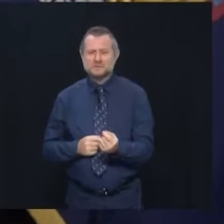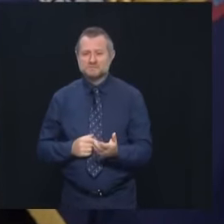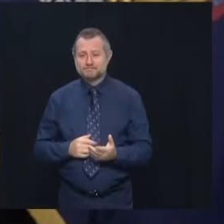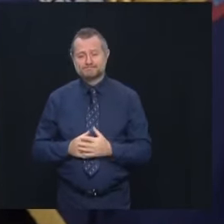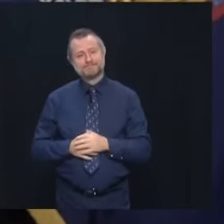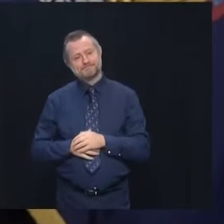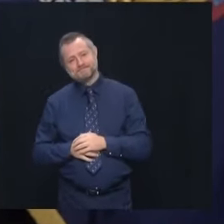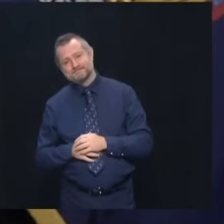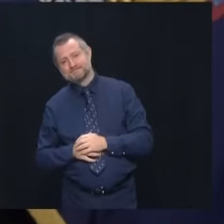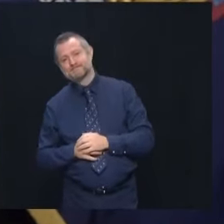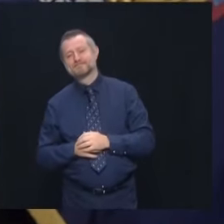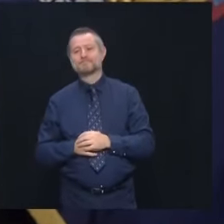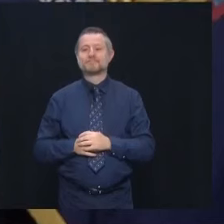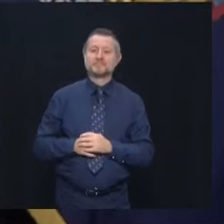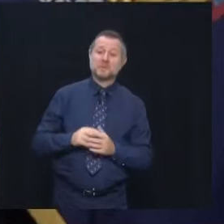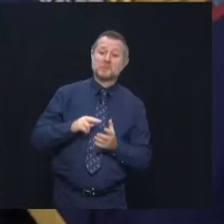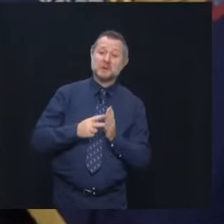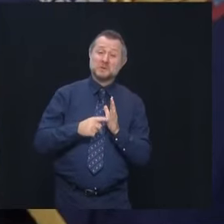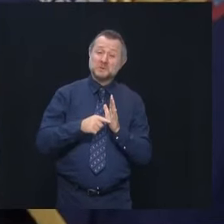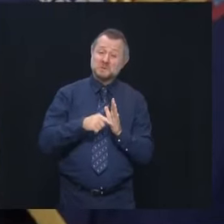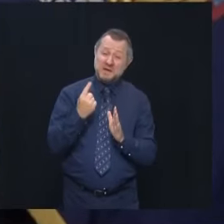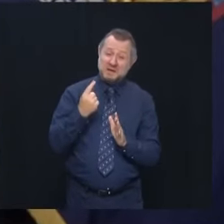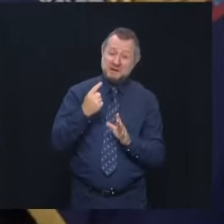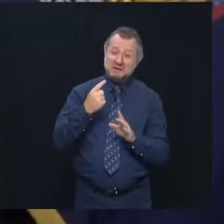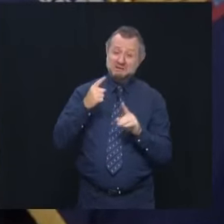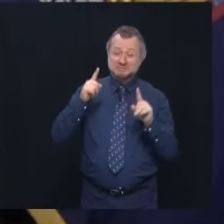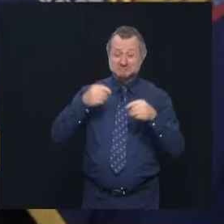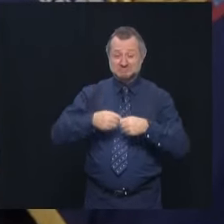Does that mean you could just do it once a month?